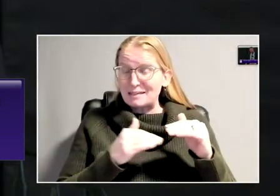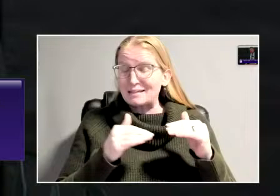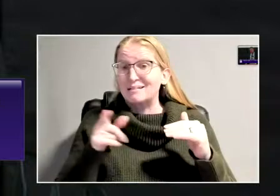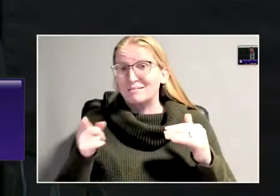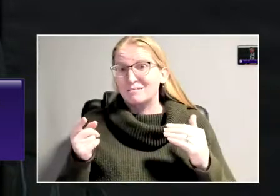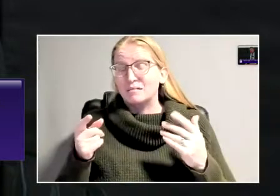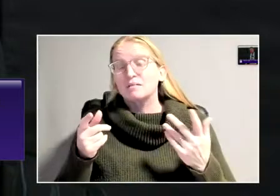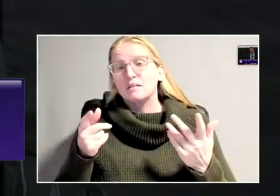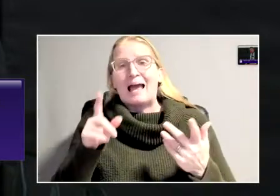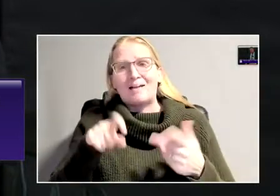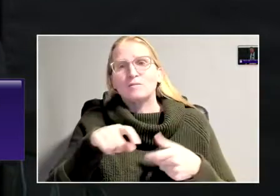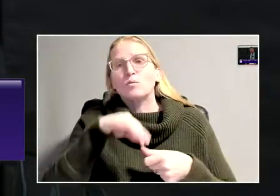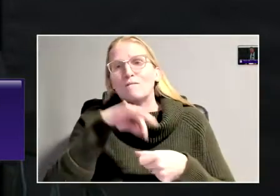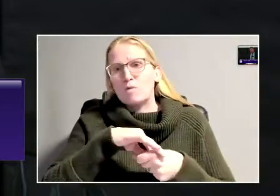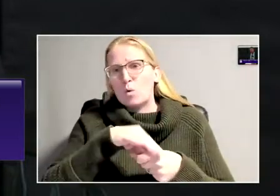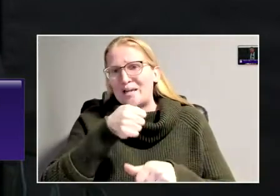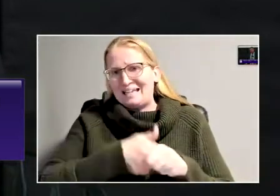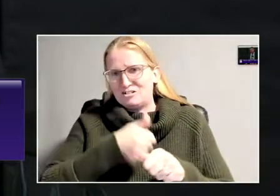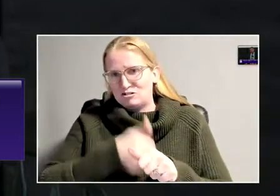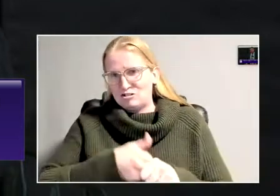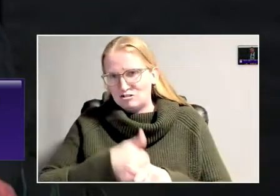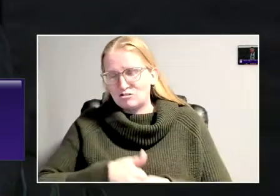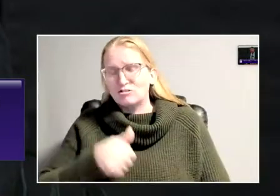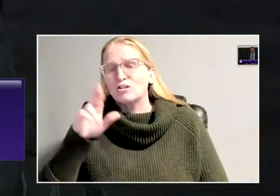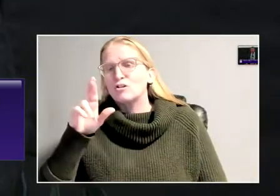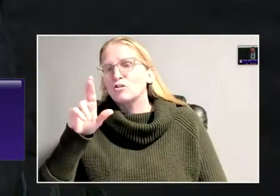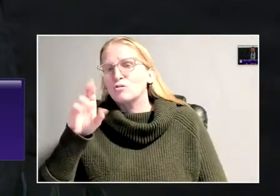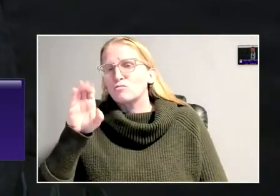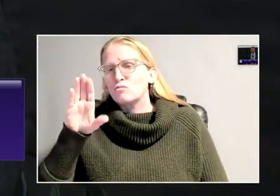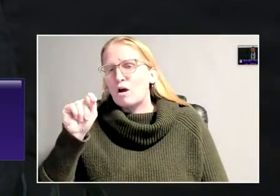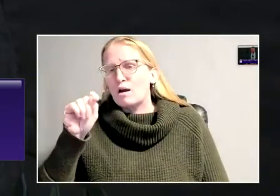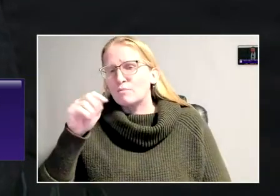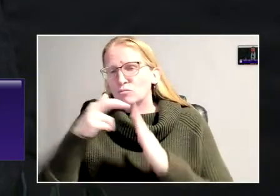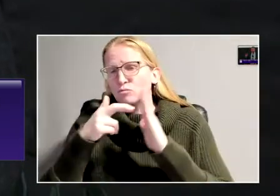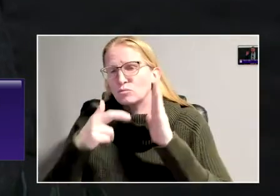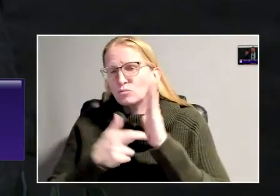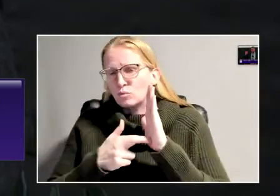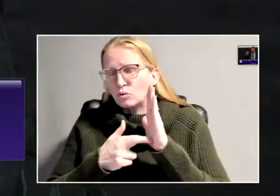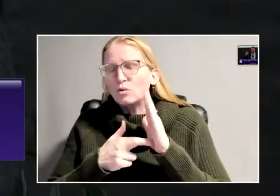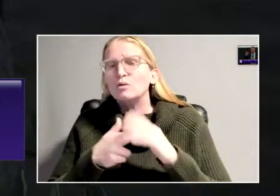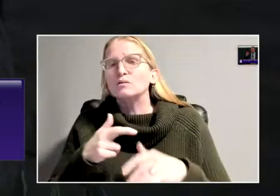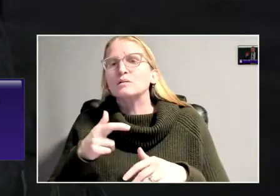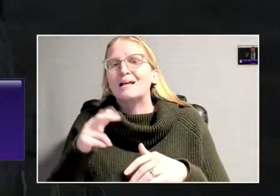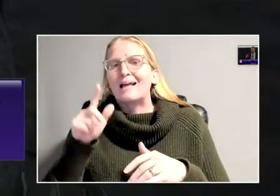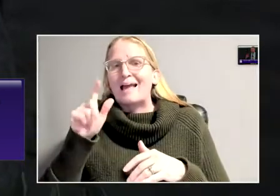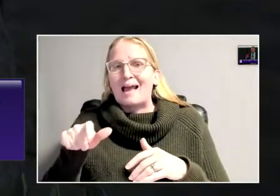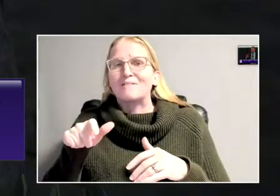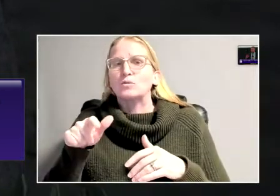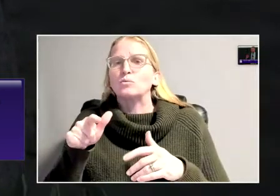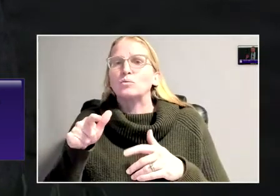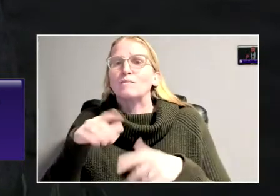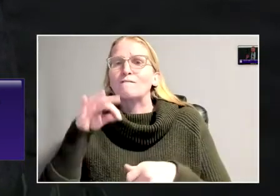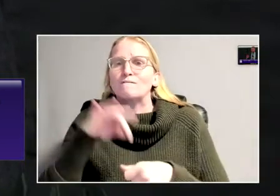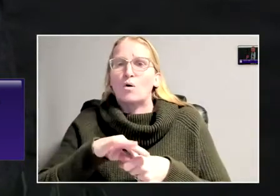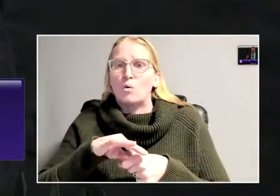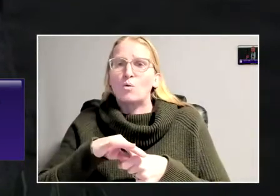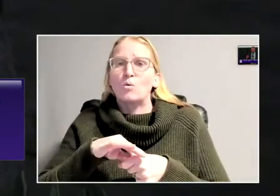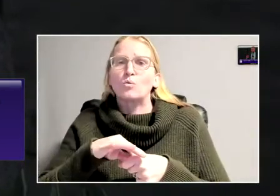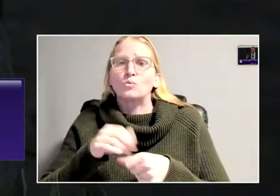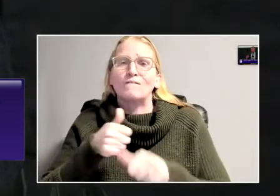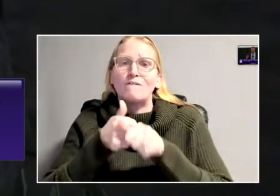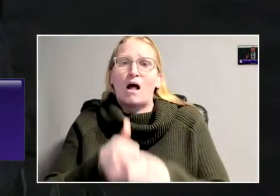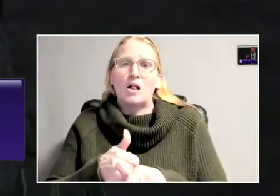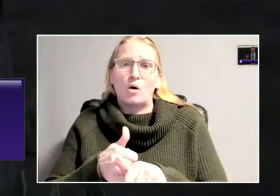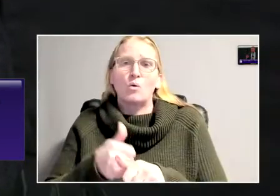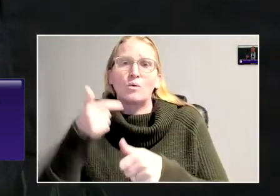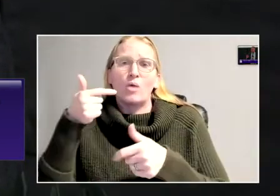them Roberts rules provides for voting in the order of nomination which means that often